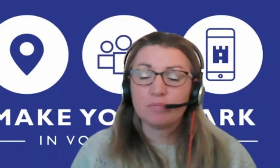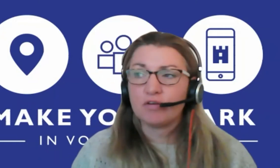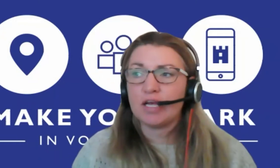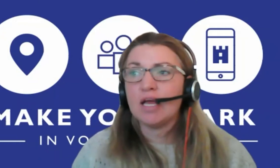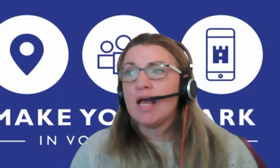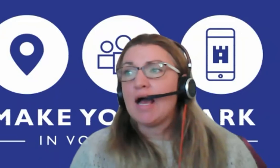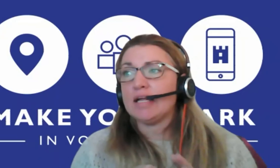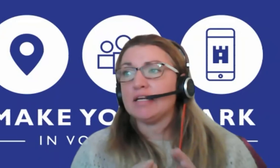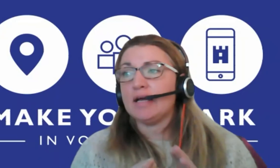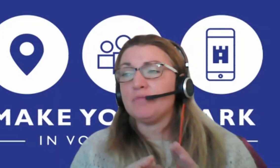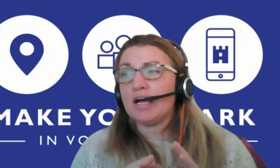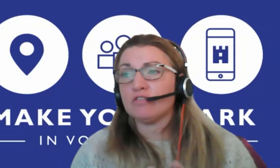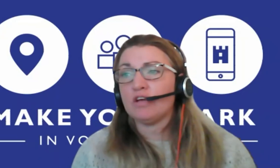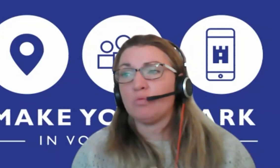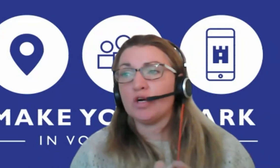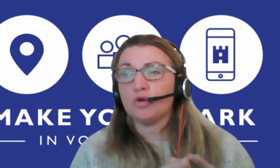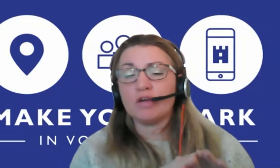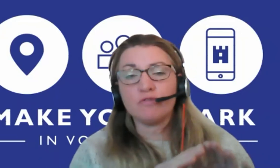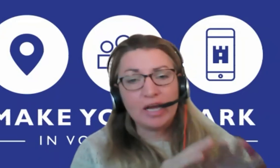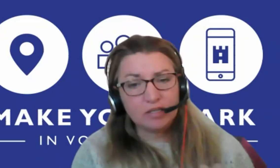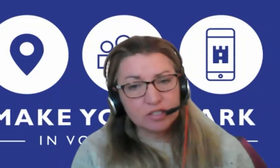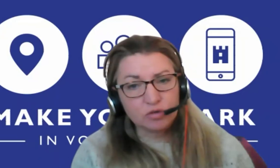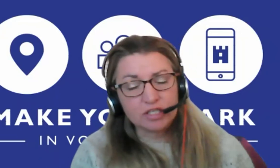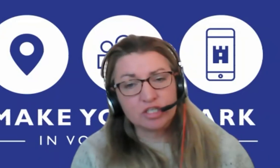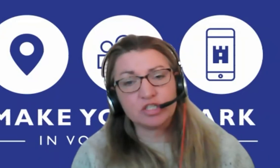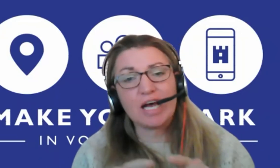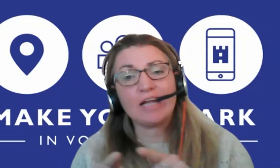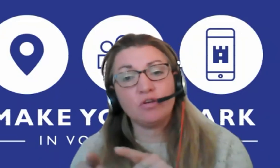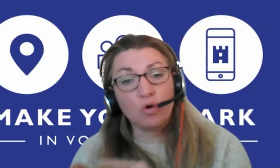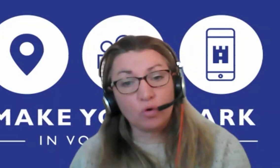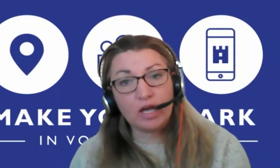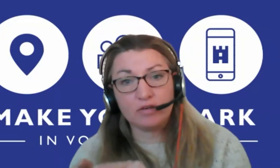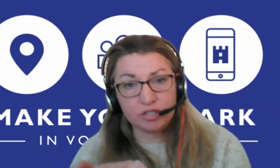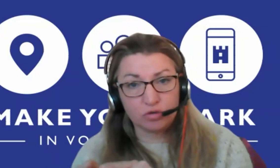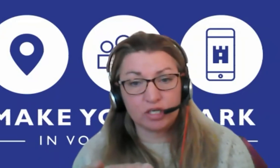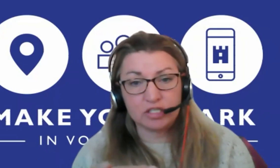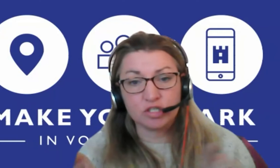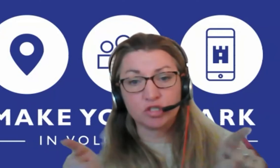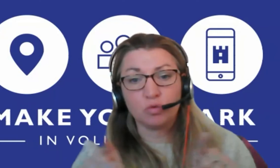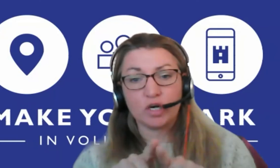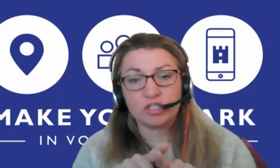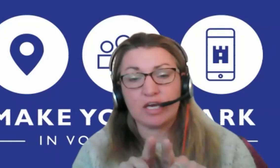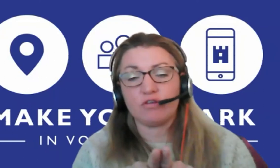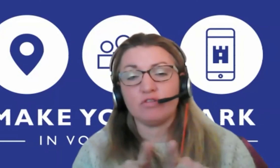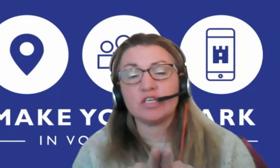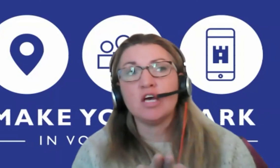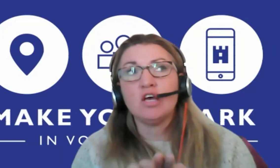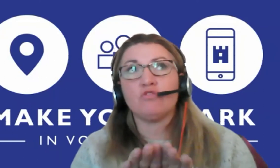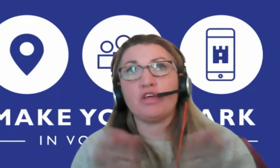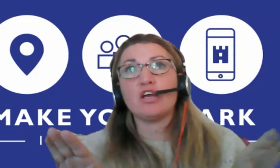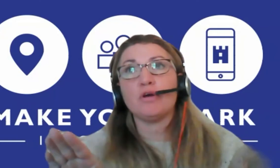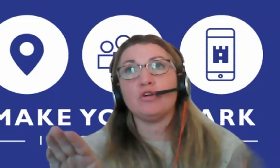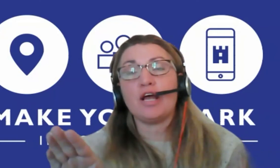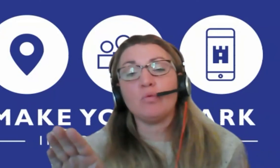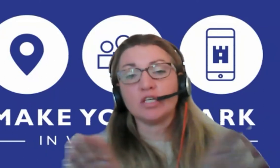them. That'd be great. And as I've said, we are looking for heritage organisations and non-heritage organisations to work together on this.